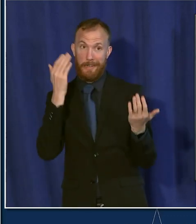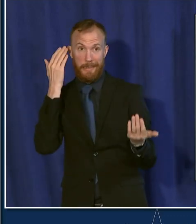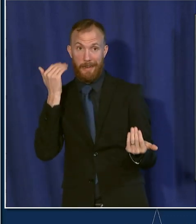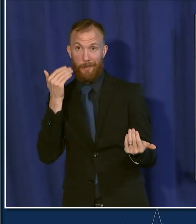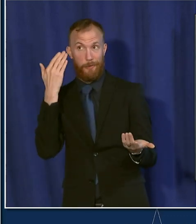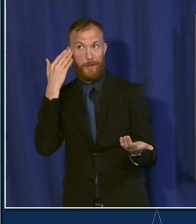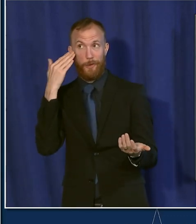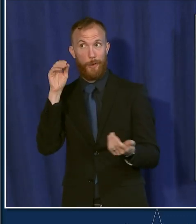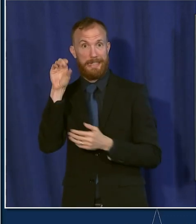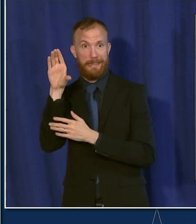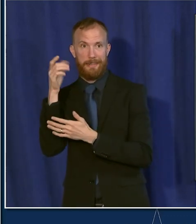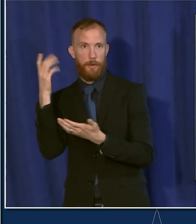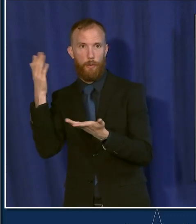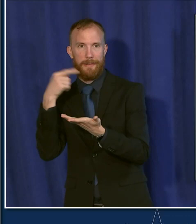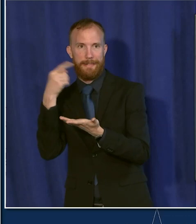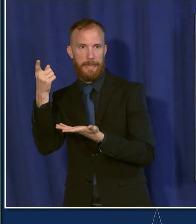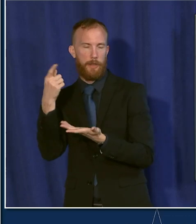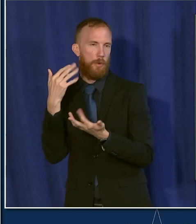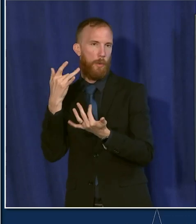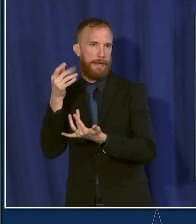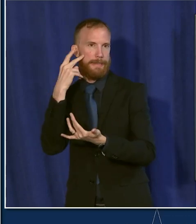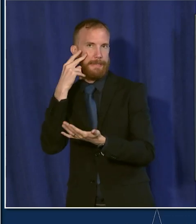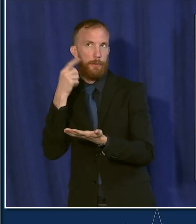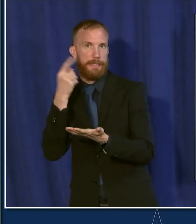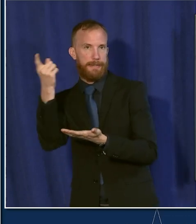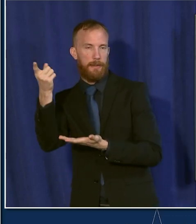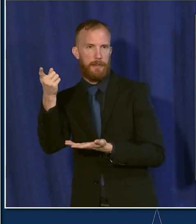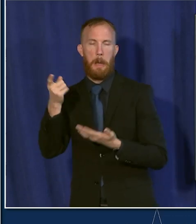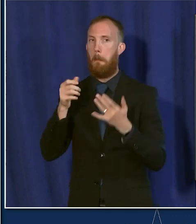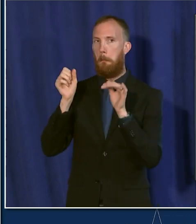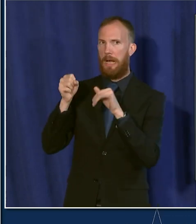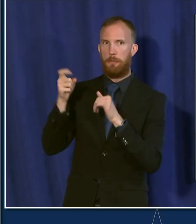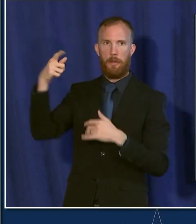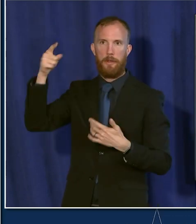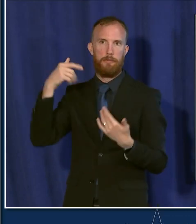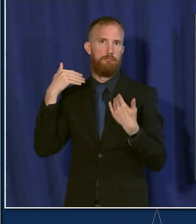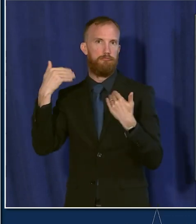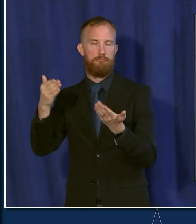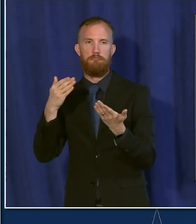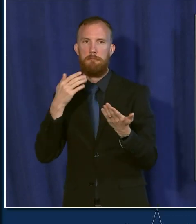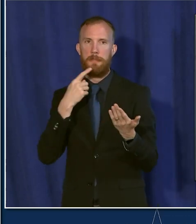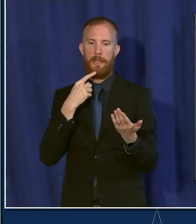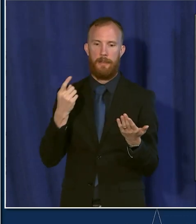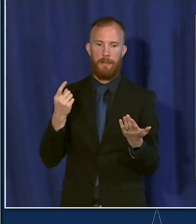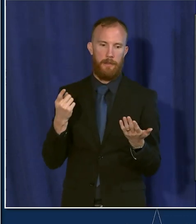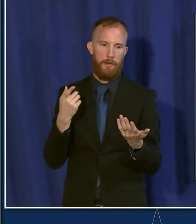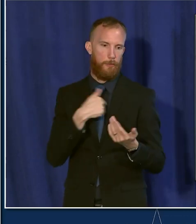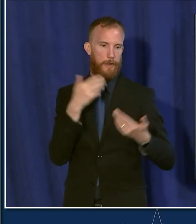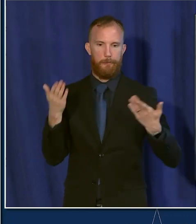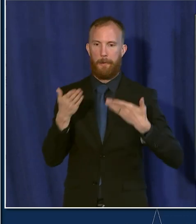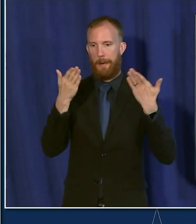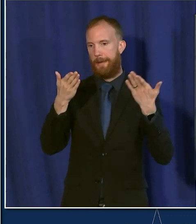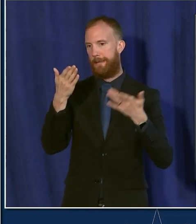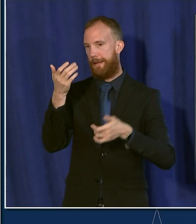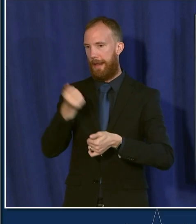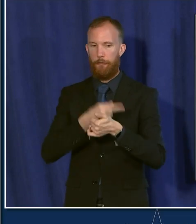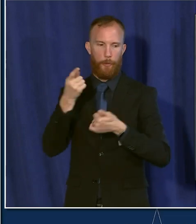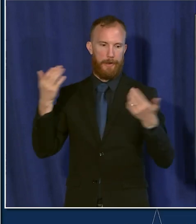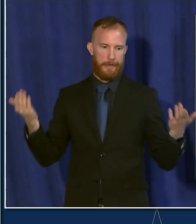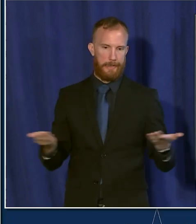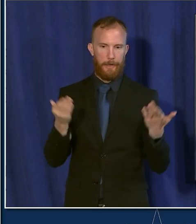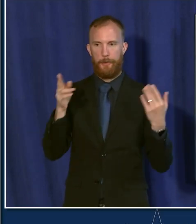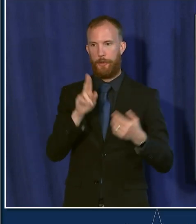need to wait and see exactly what the CDC says. It's possible the CDC would say, we recommend that everybody in the U.S.